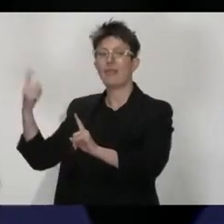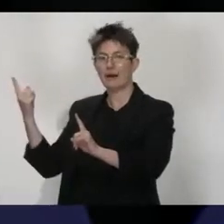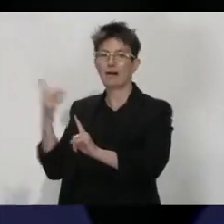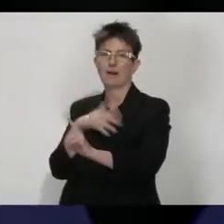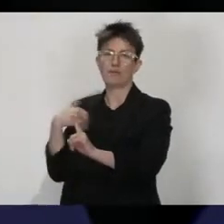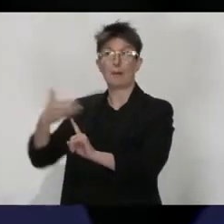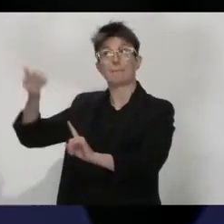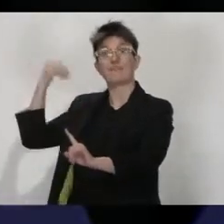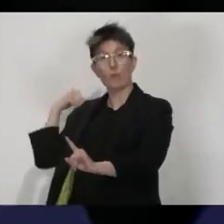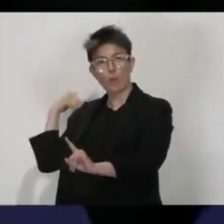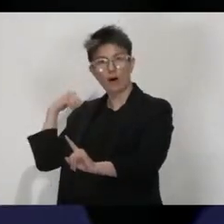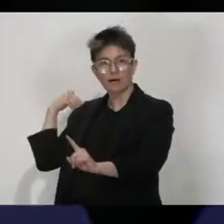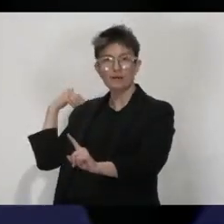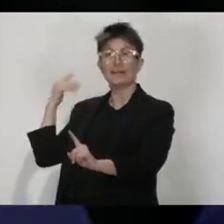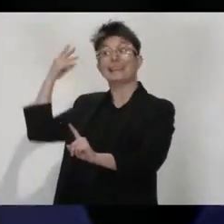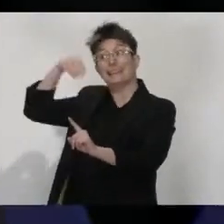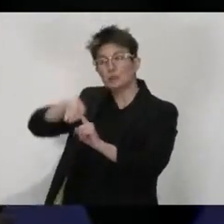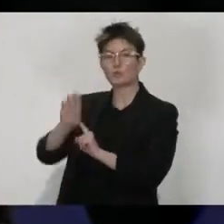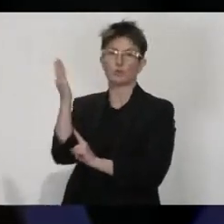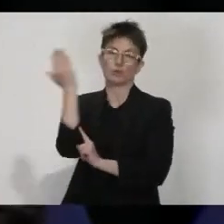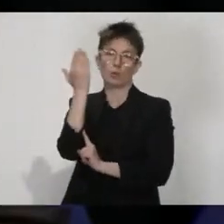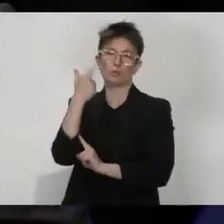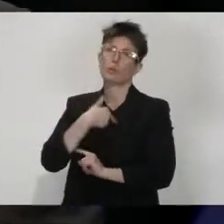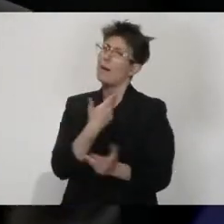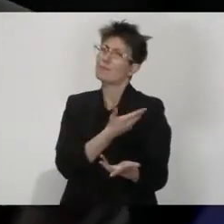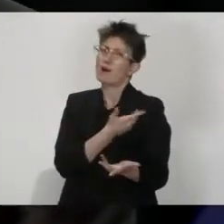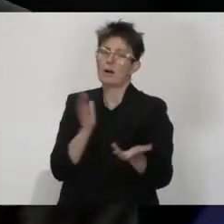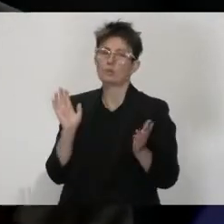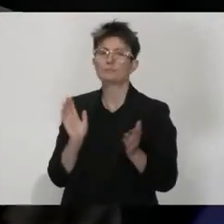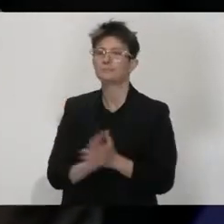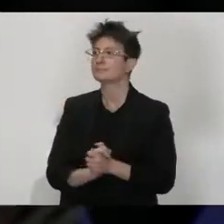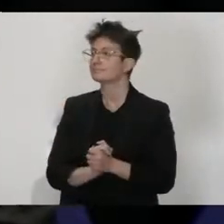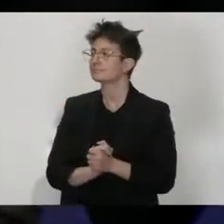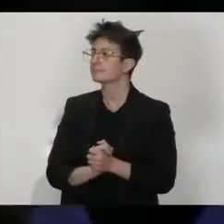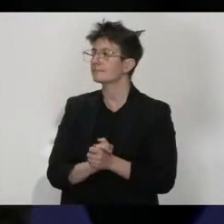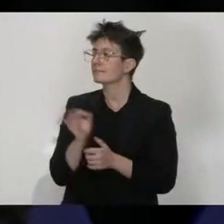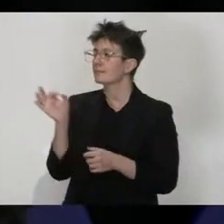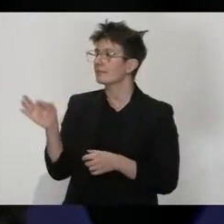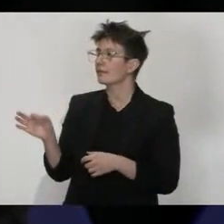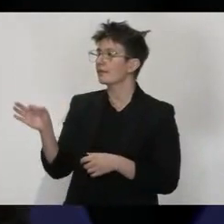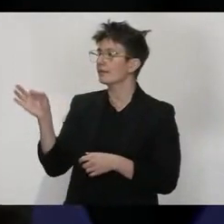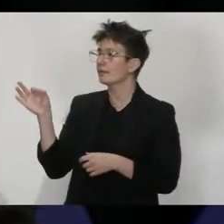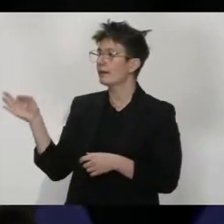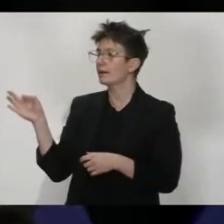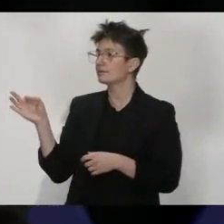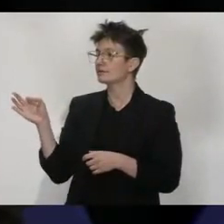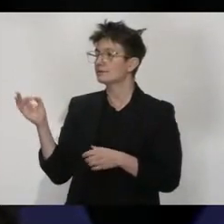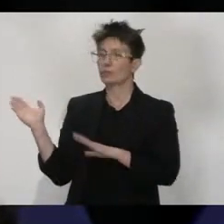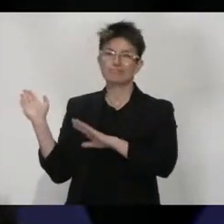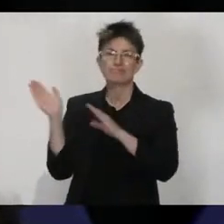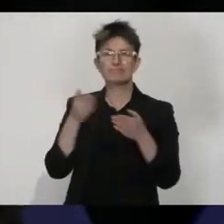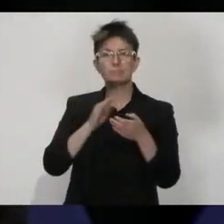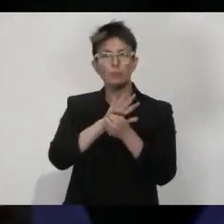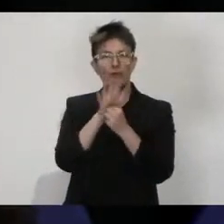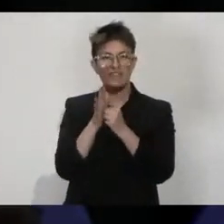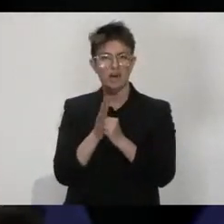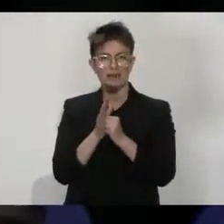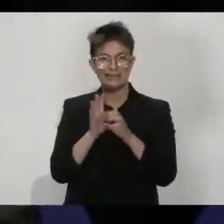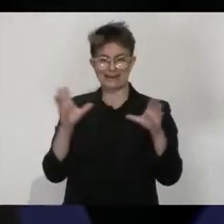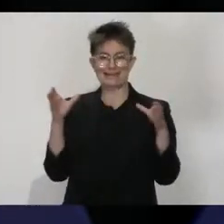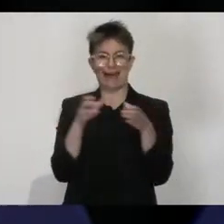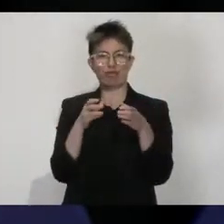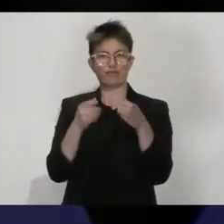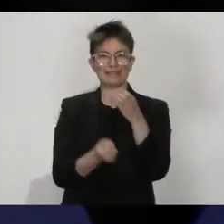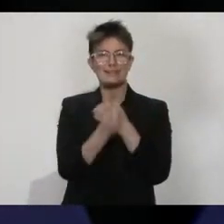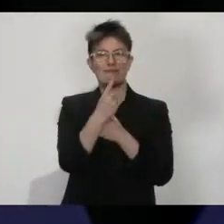that. Minister, just two questions from colleagues. First, just clarity on the gatherings, the 100-person gatherings at level 2. So, for example,